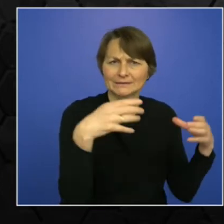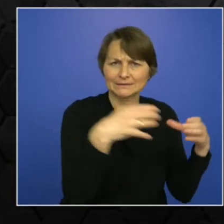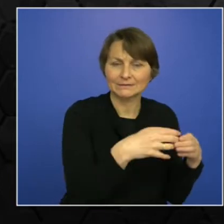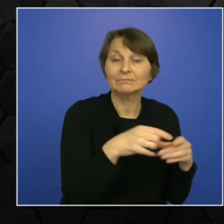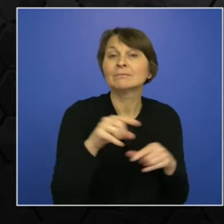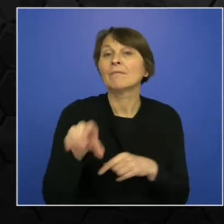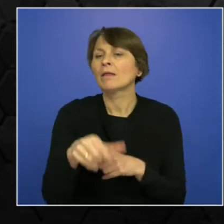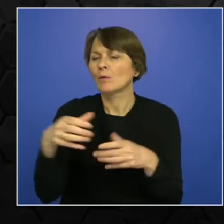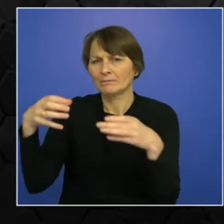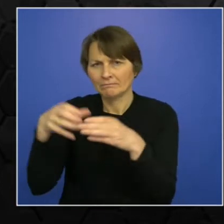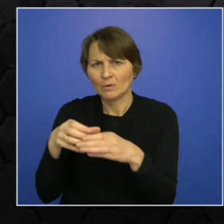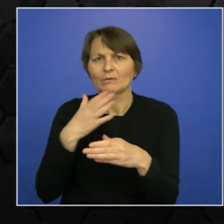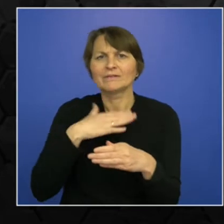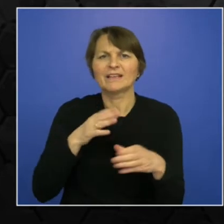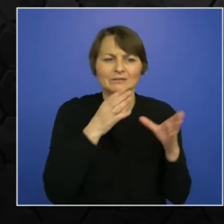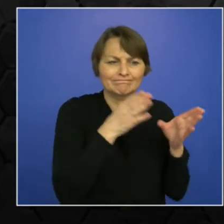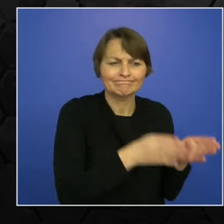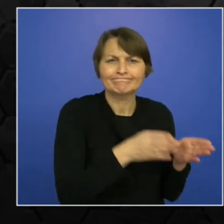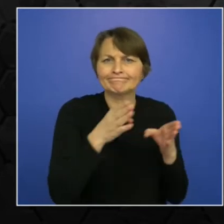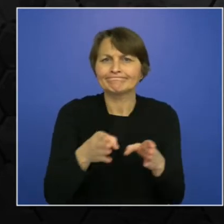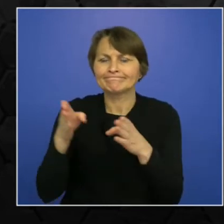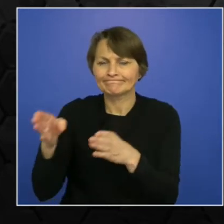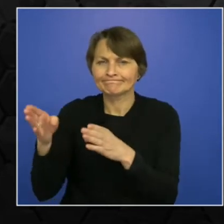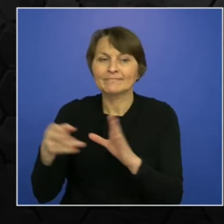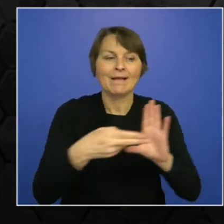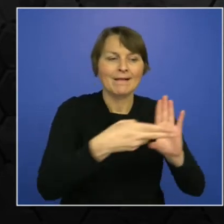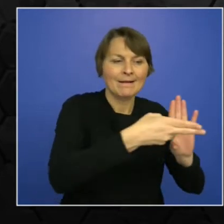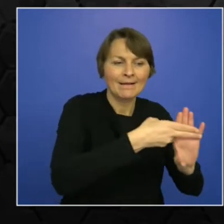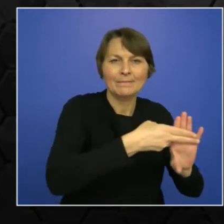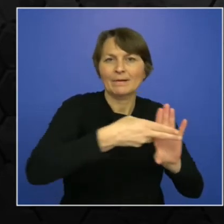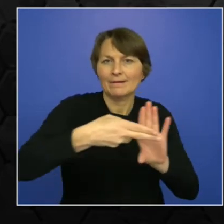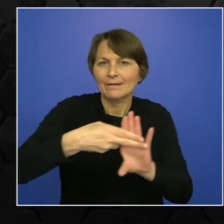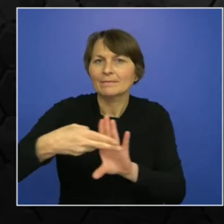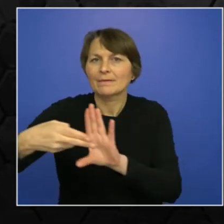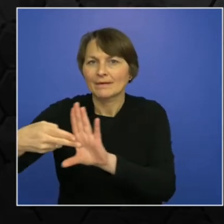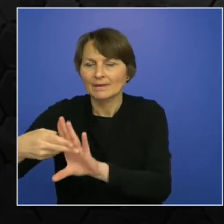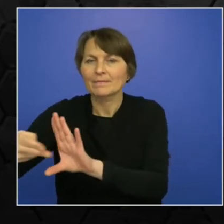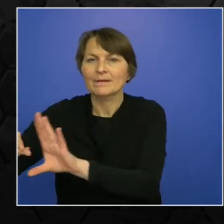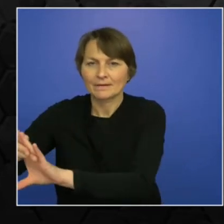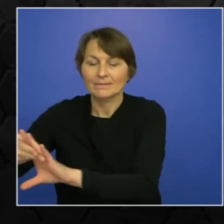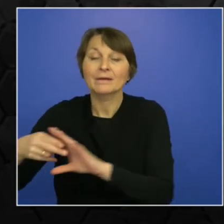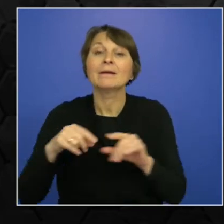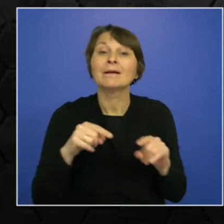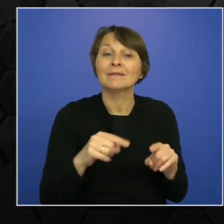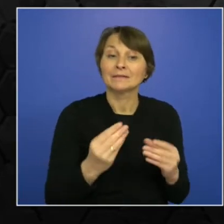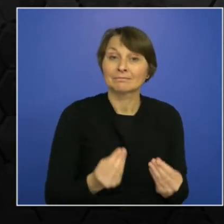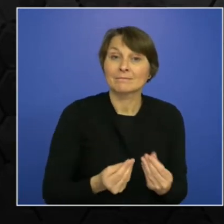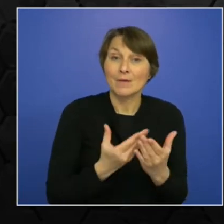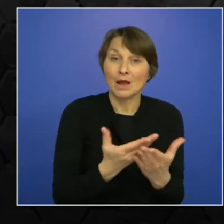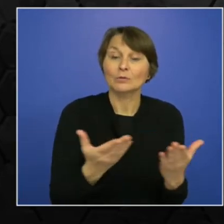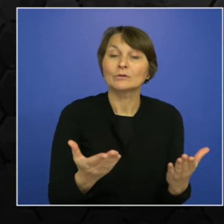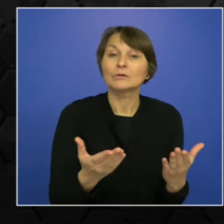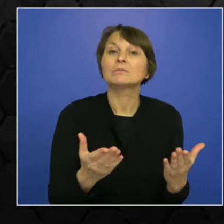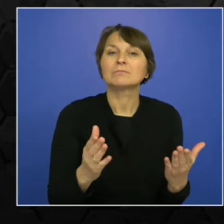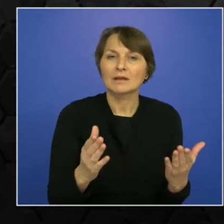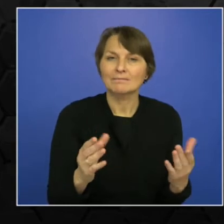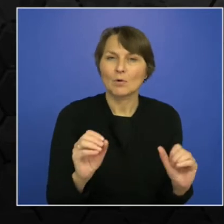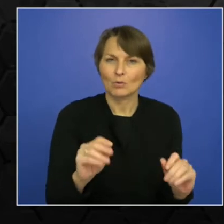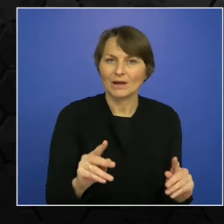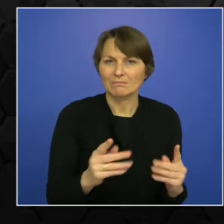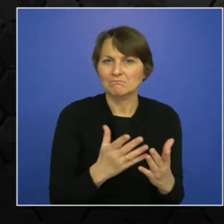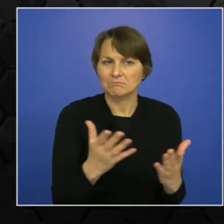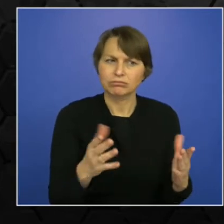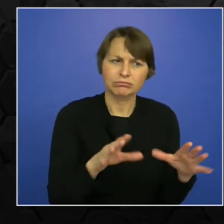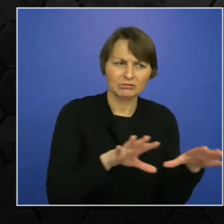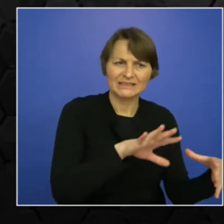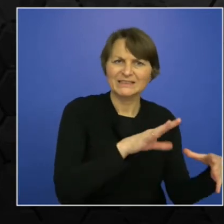that you providing is in labeled, and the label is in the outcome are generated based on the